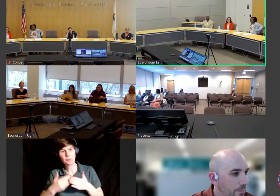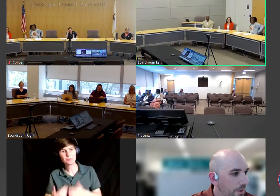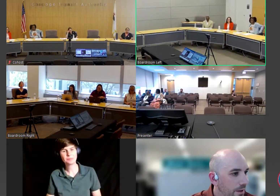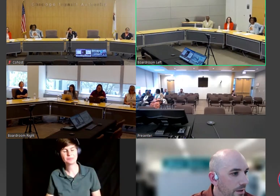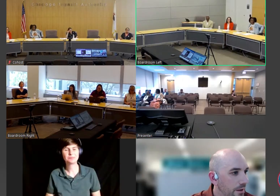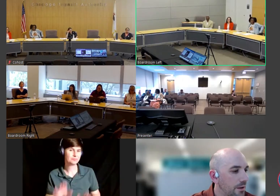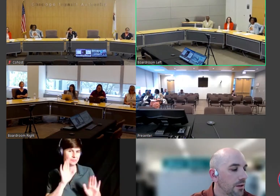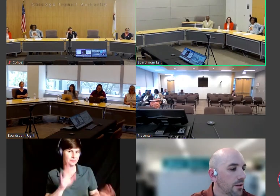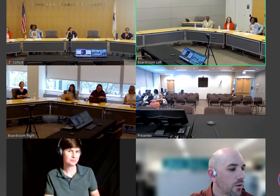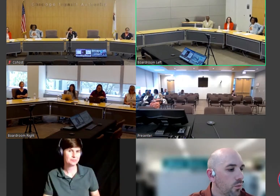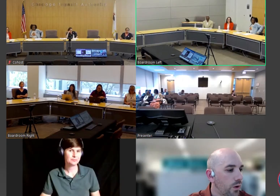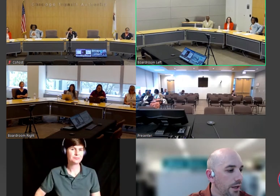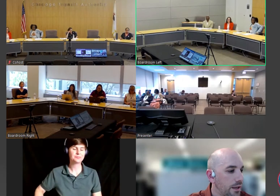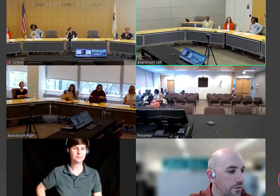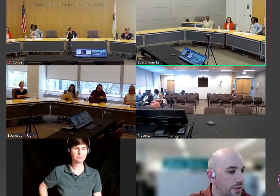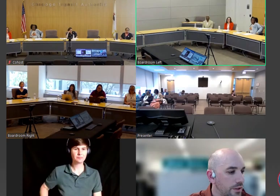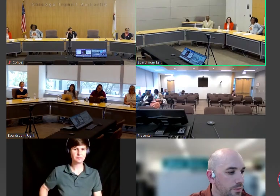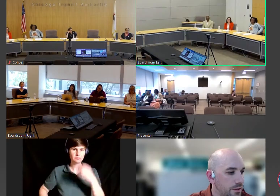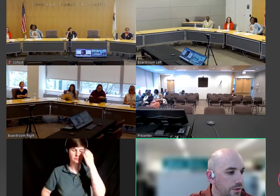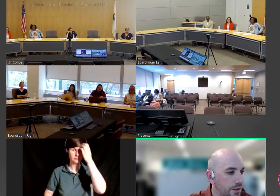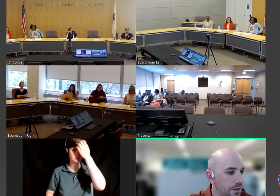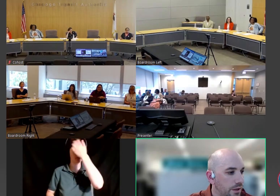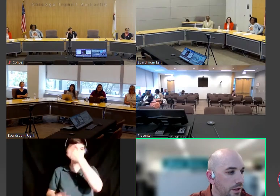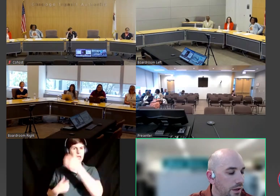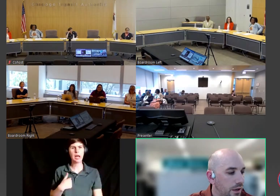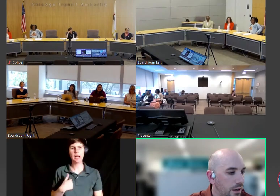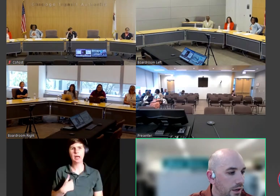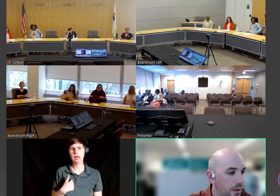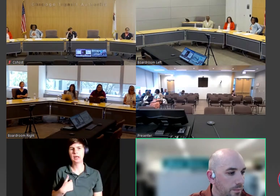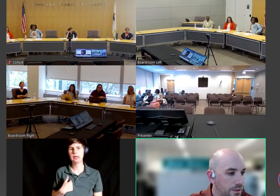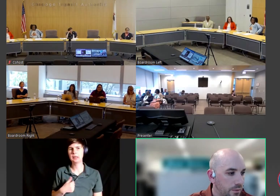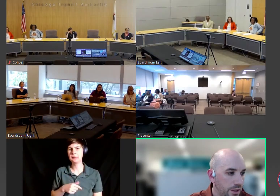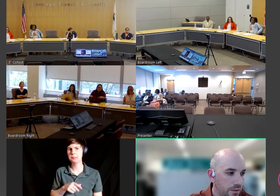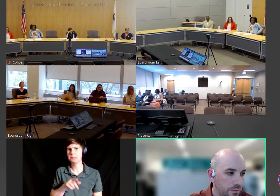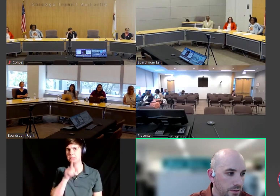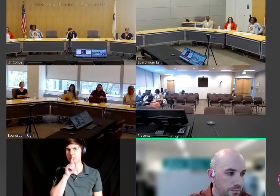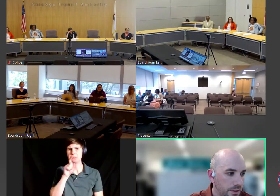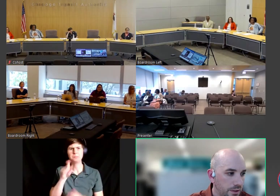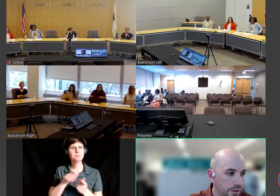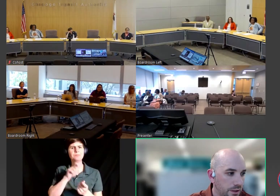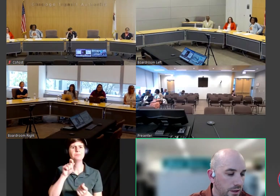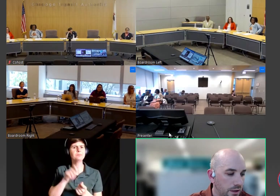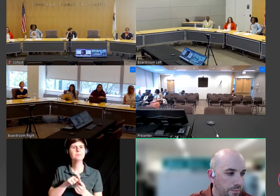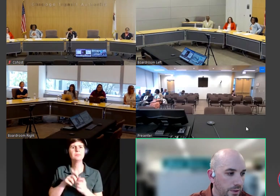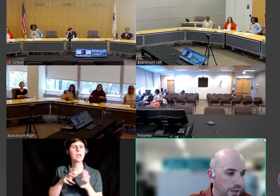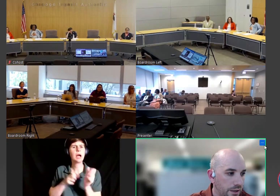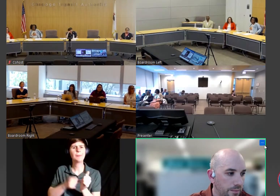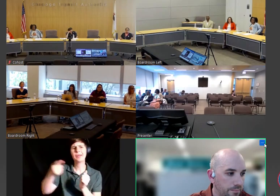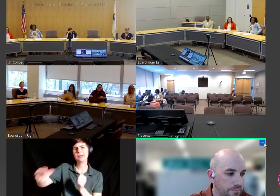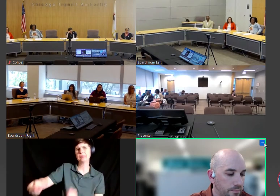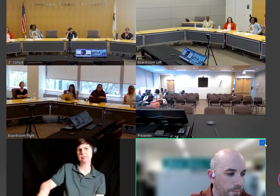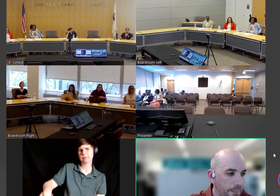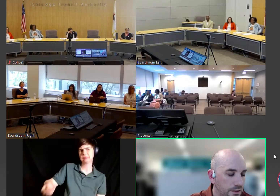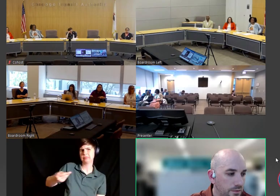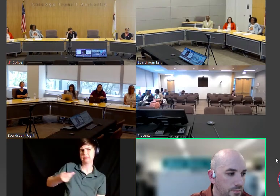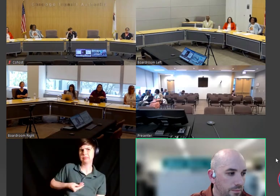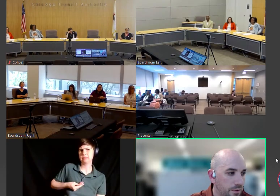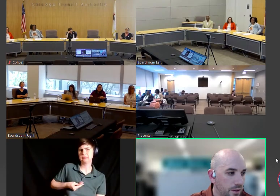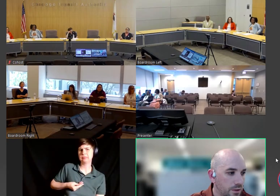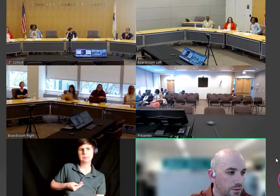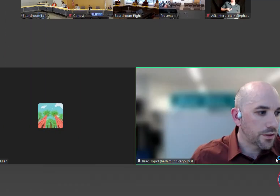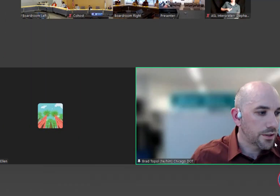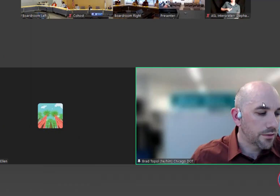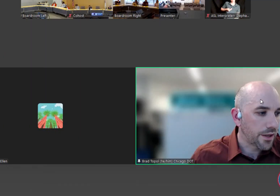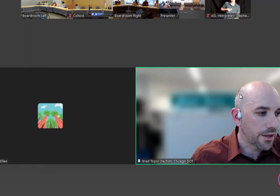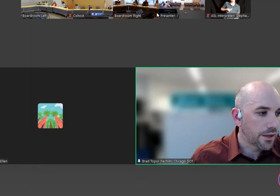Okay. I didn't have any specific updates that were handed to me off by Dave Smith,